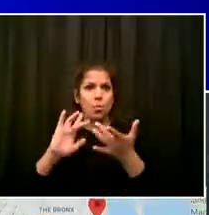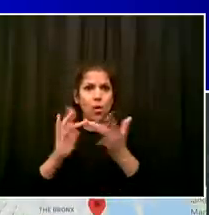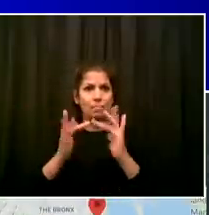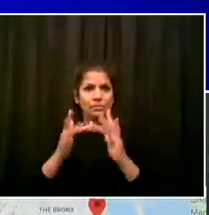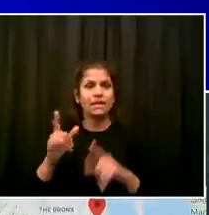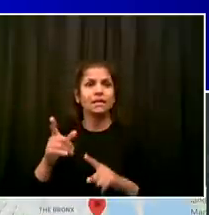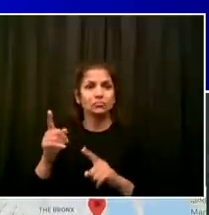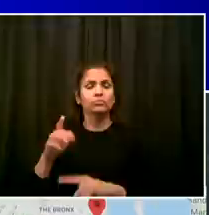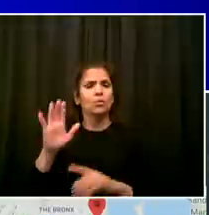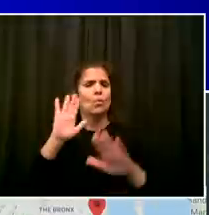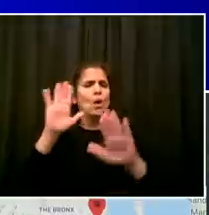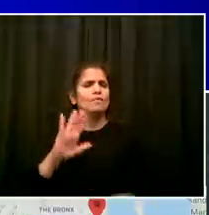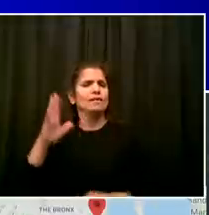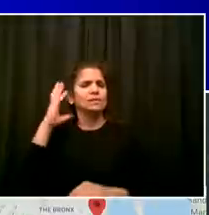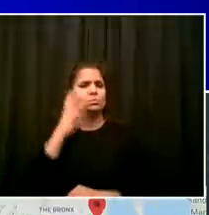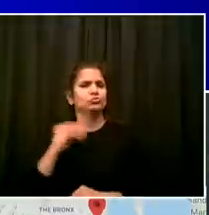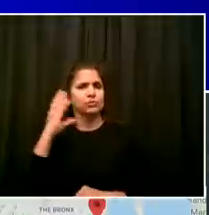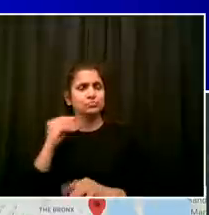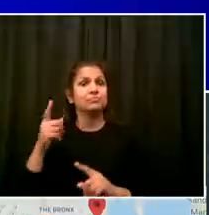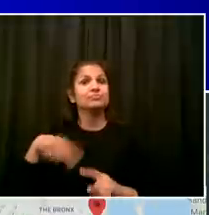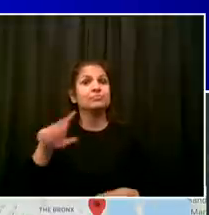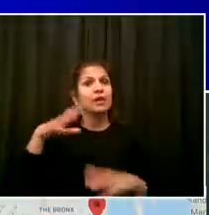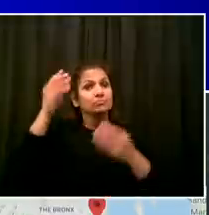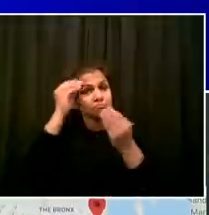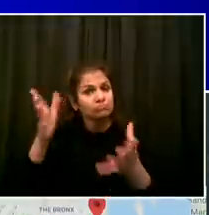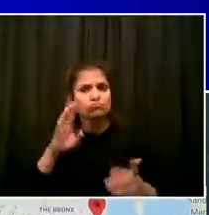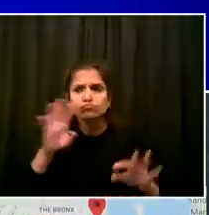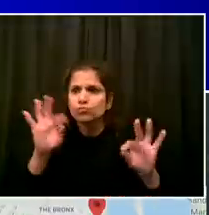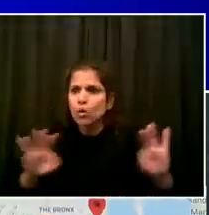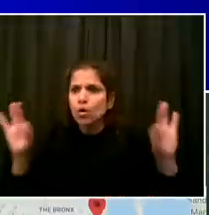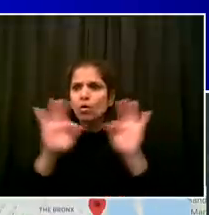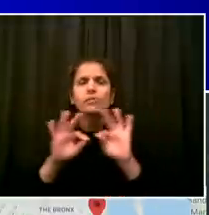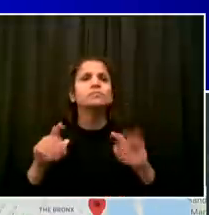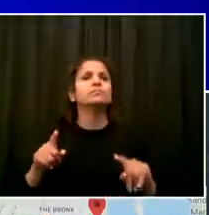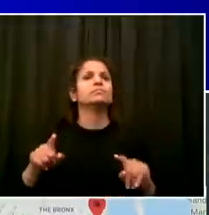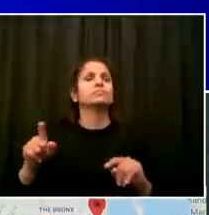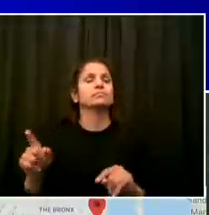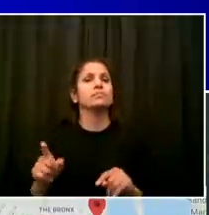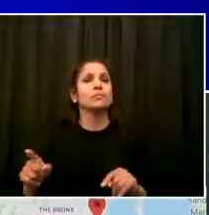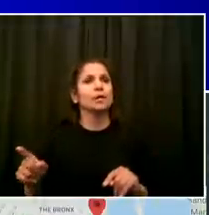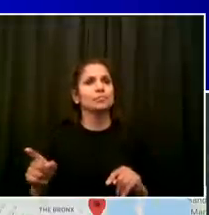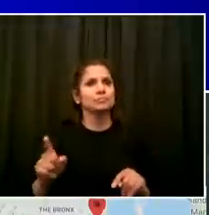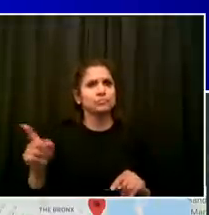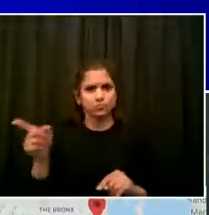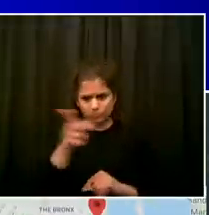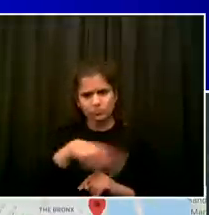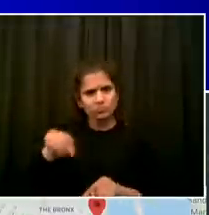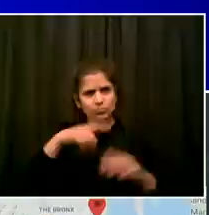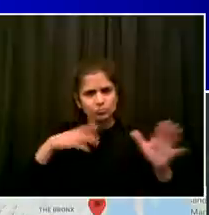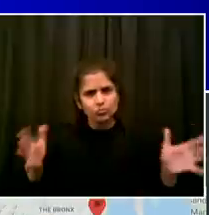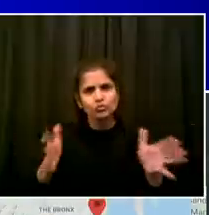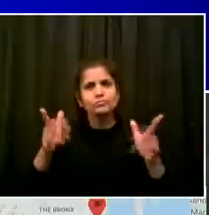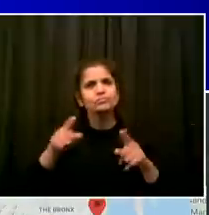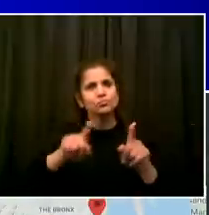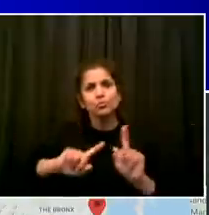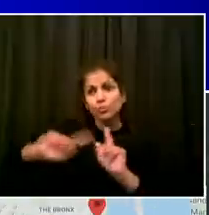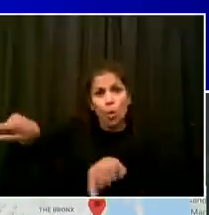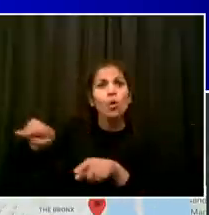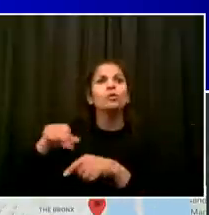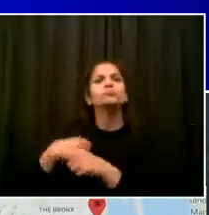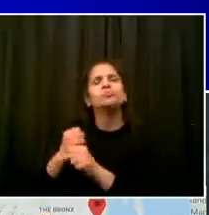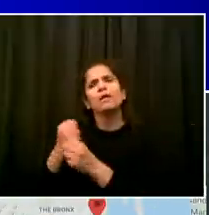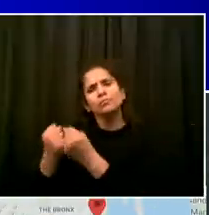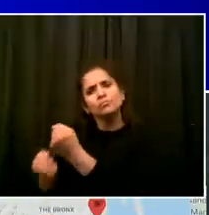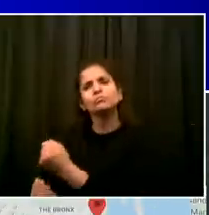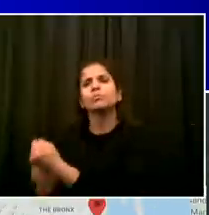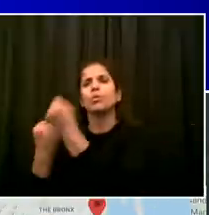how important it is. And I want people to recognize that you can make a big difference by giving blood. Particularly want to